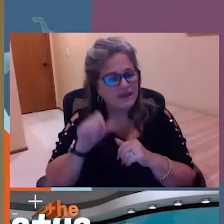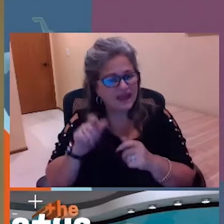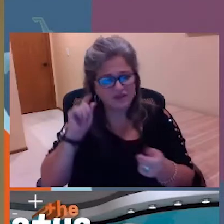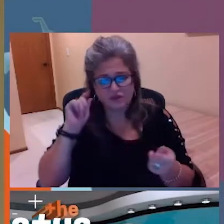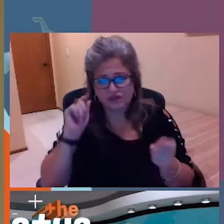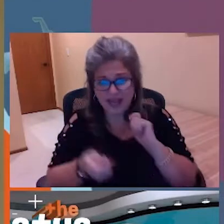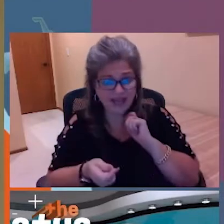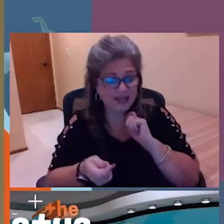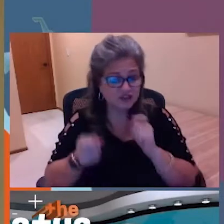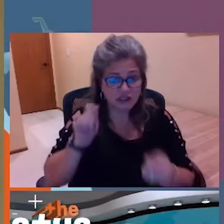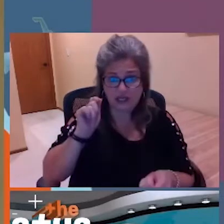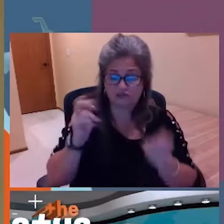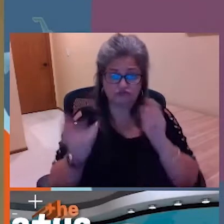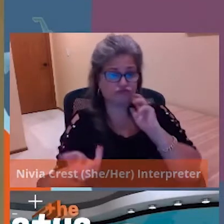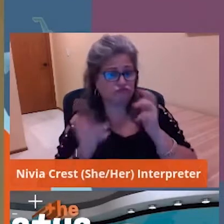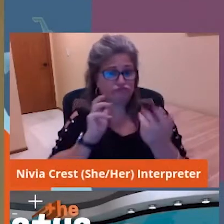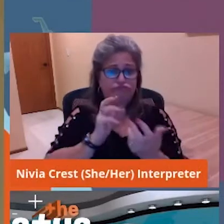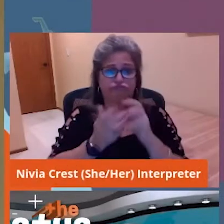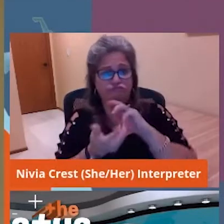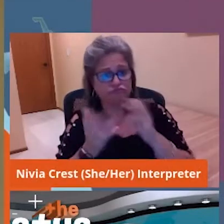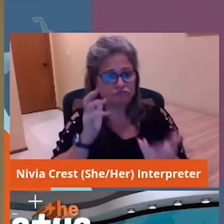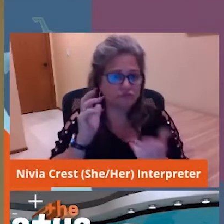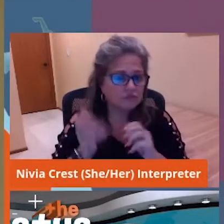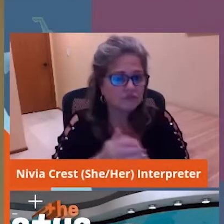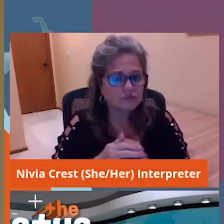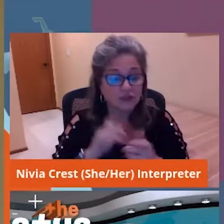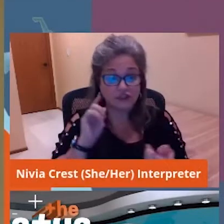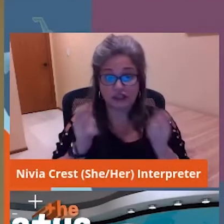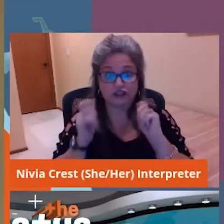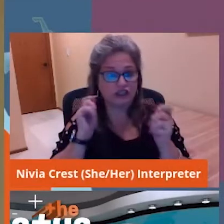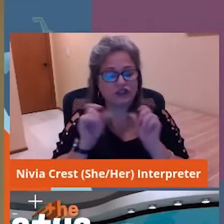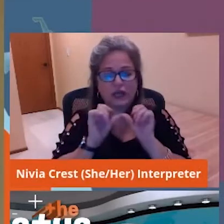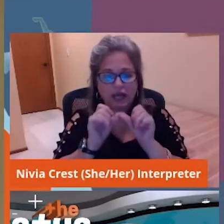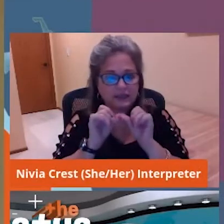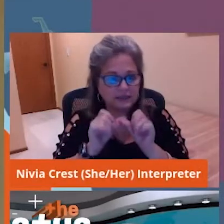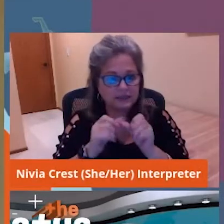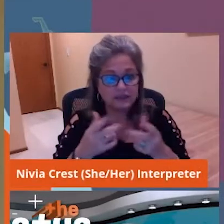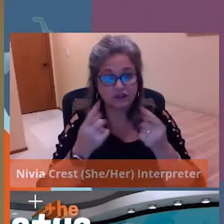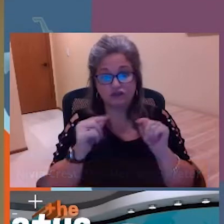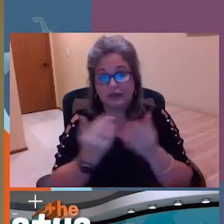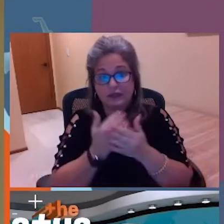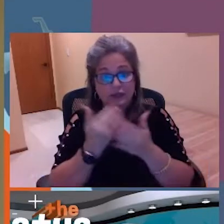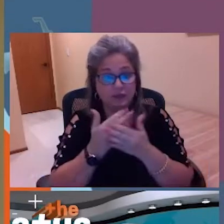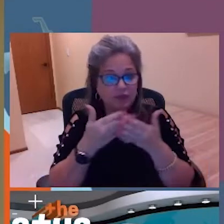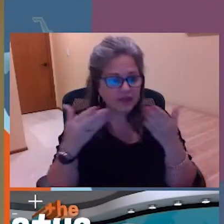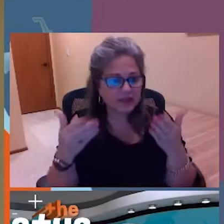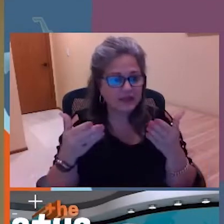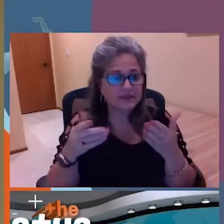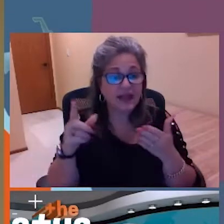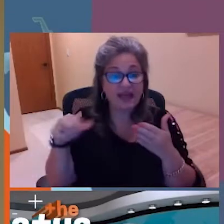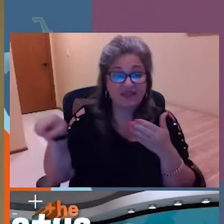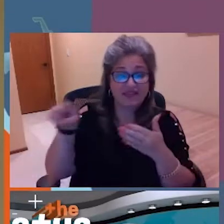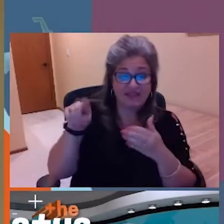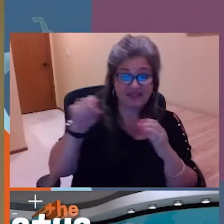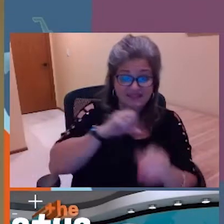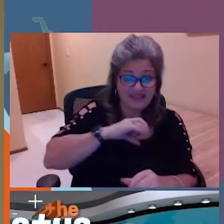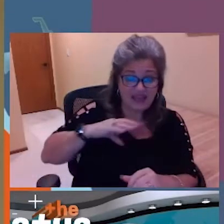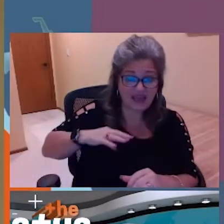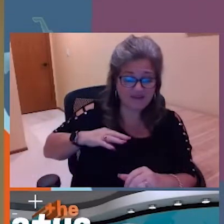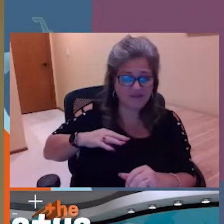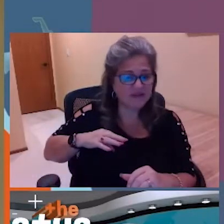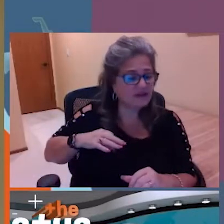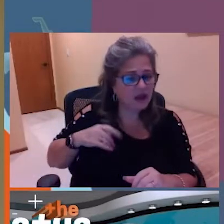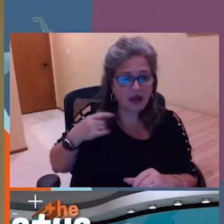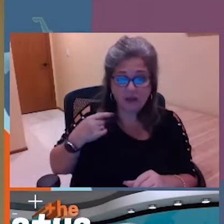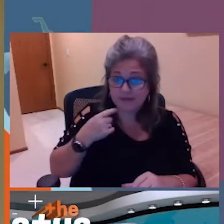change and adapt again and change again and try new things. And they have just been